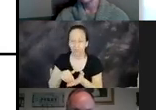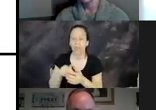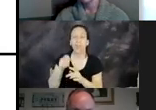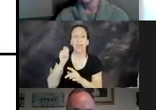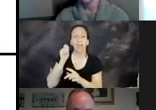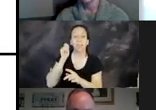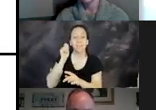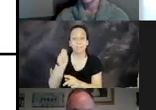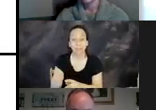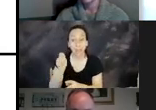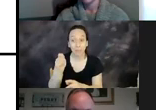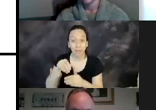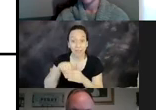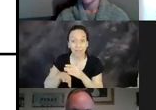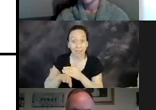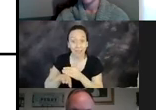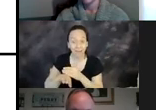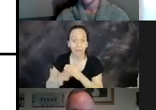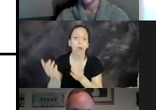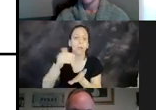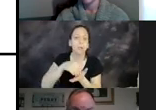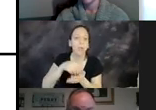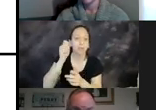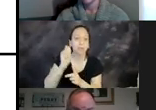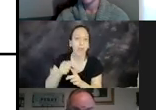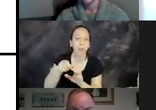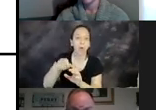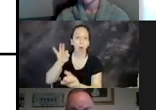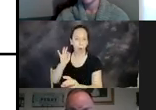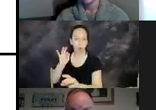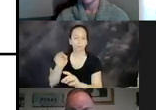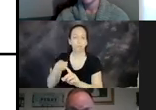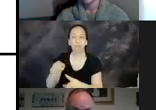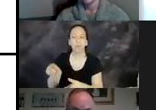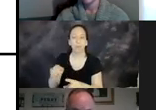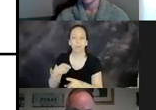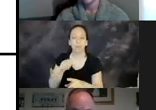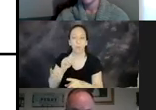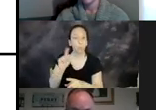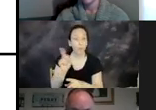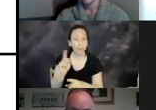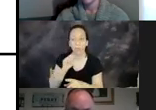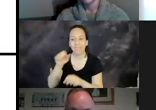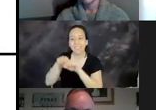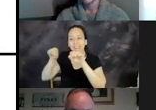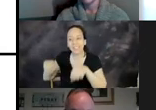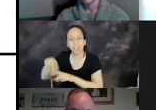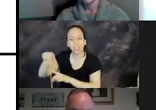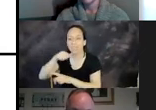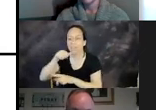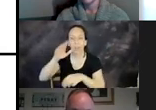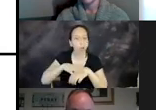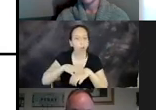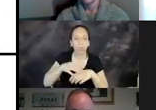experience for the commuter rail. And that's a tap. Your tap is not on the vehicle, it's on the station validator that's